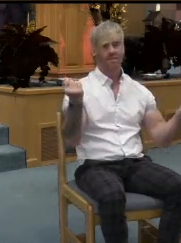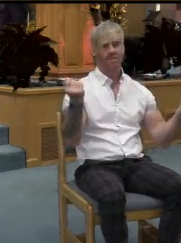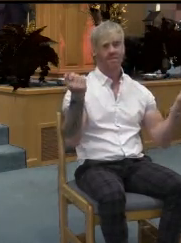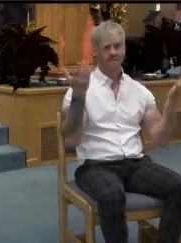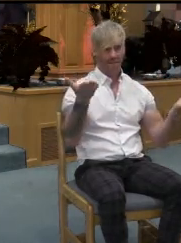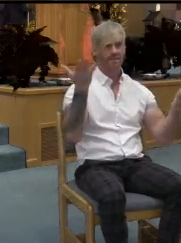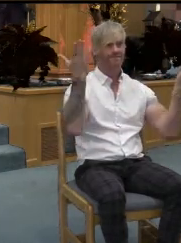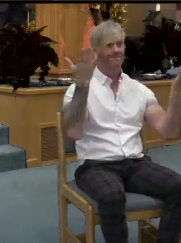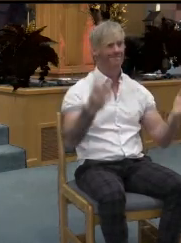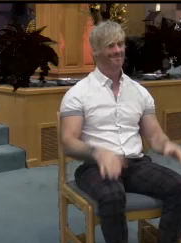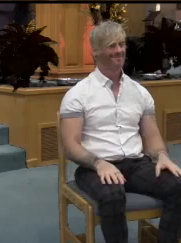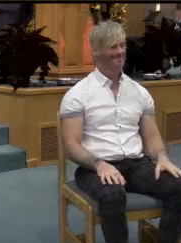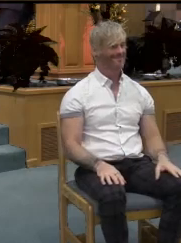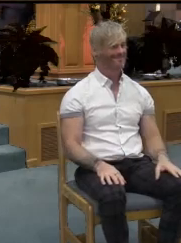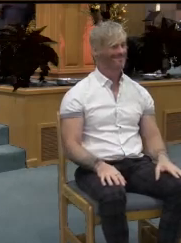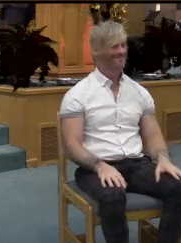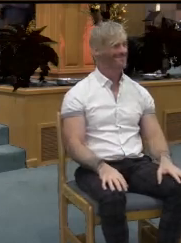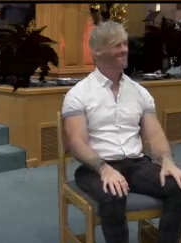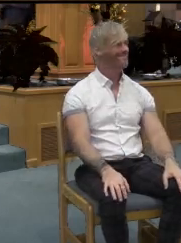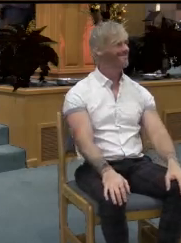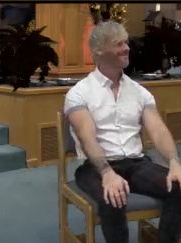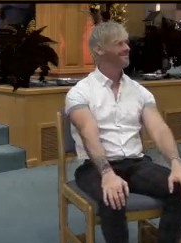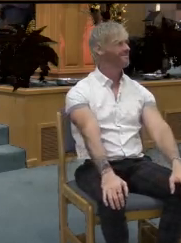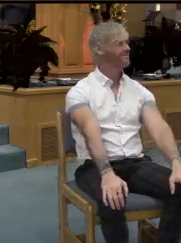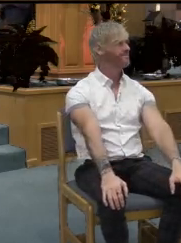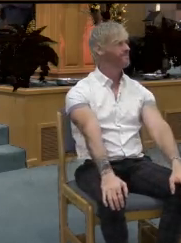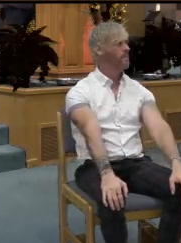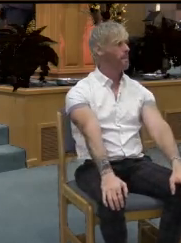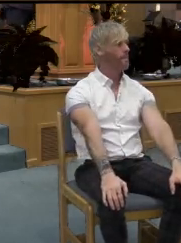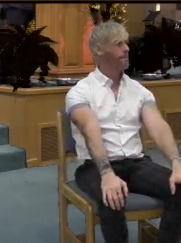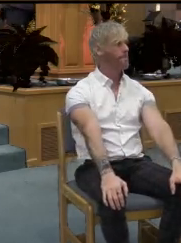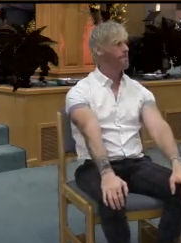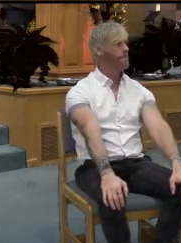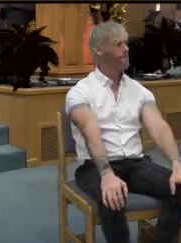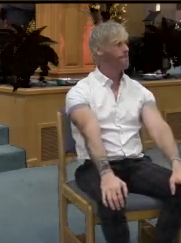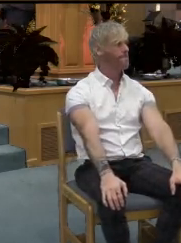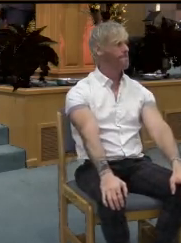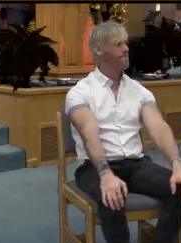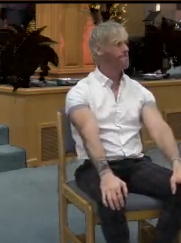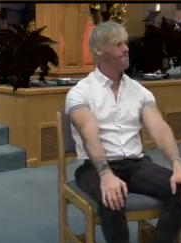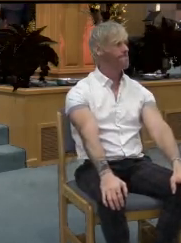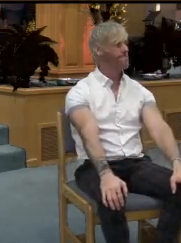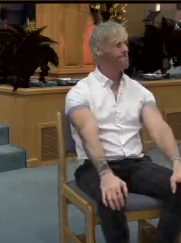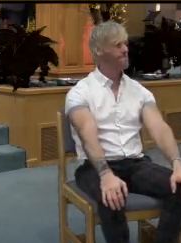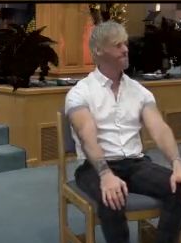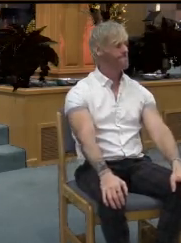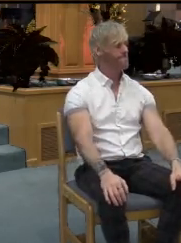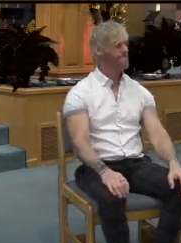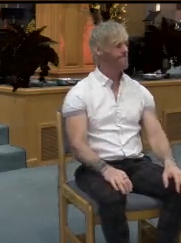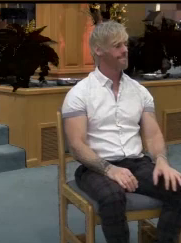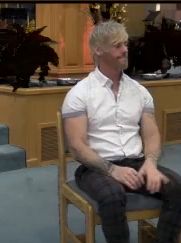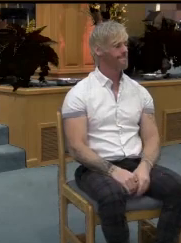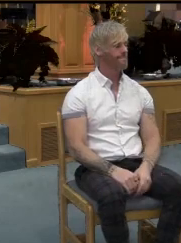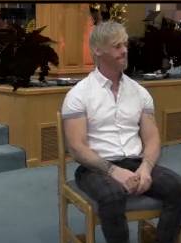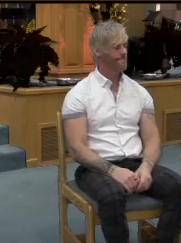it. Because, you know, we really set people up for failure when we say, claim this verse and go dunk a basketball, and then we can't even get off the